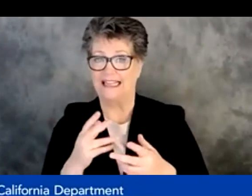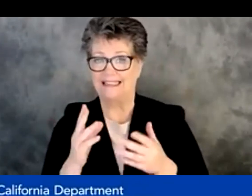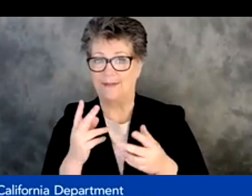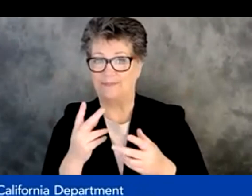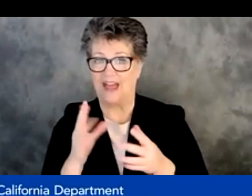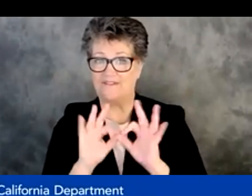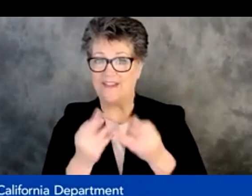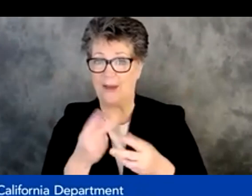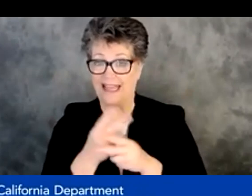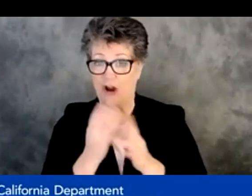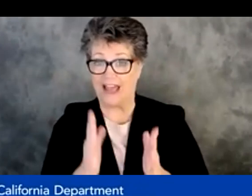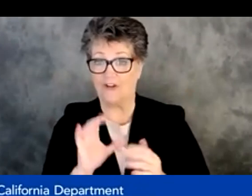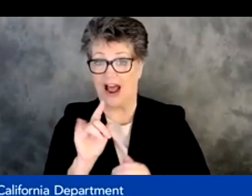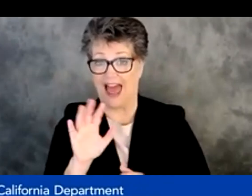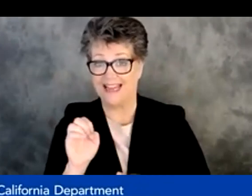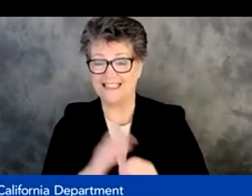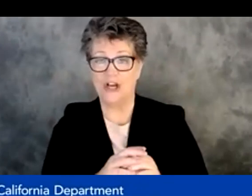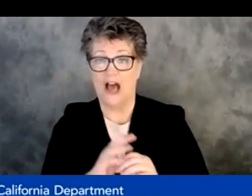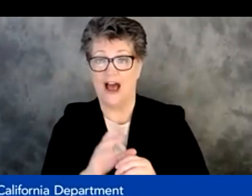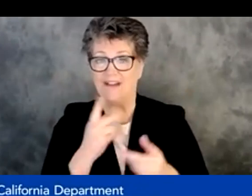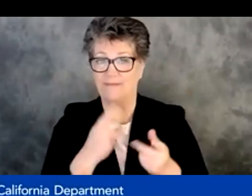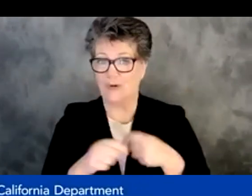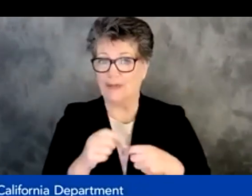Kathy Kelly, who wasn't able to attend today.